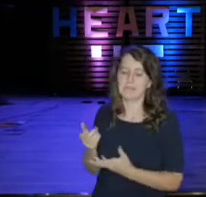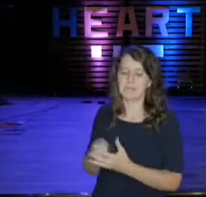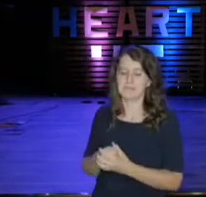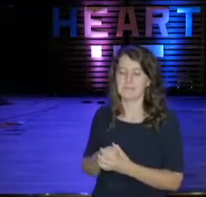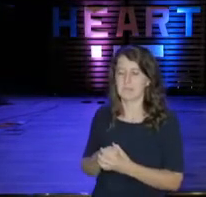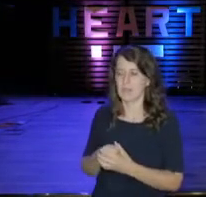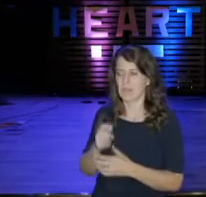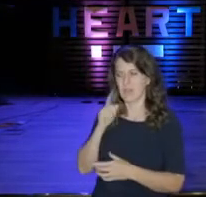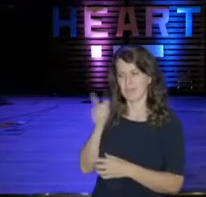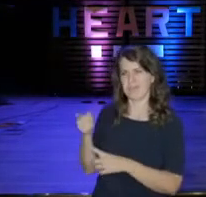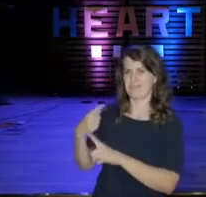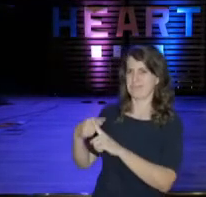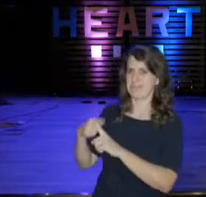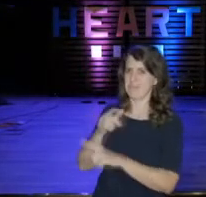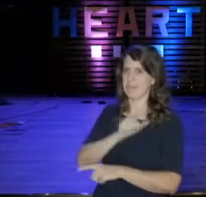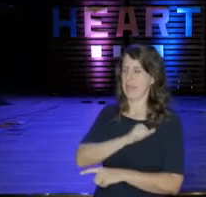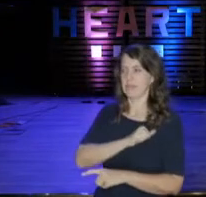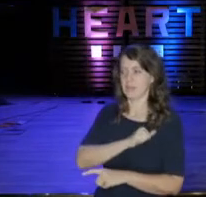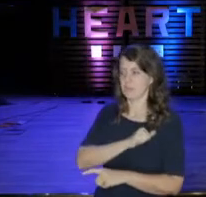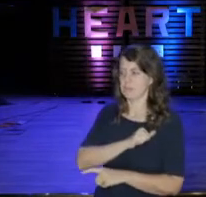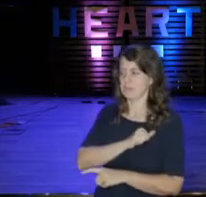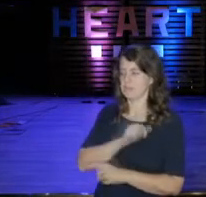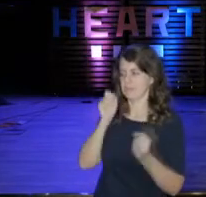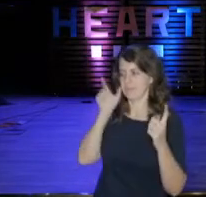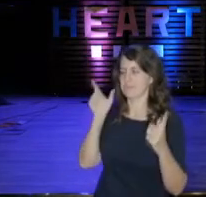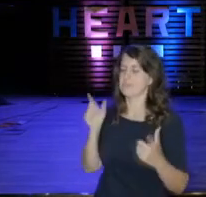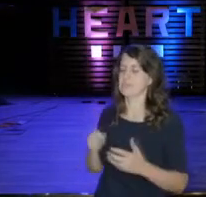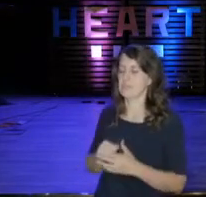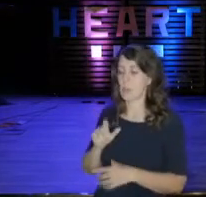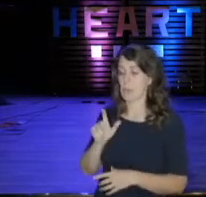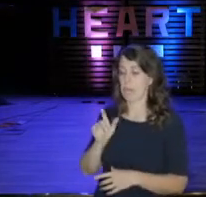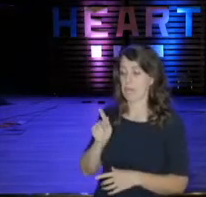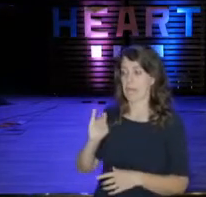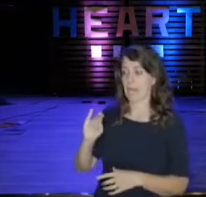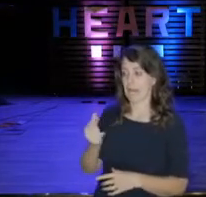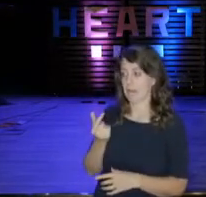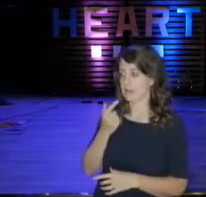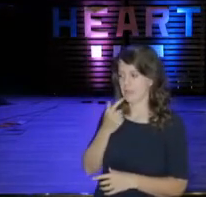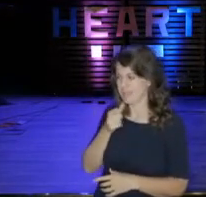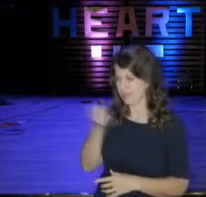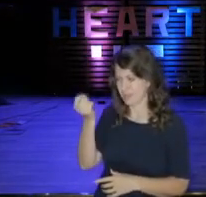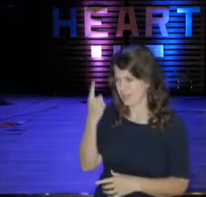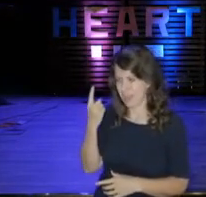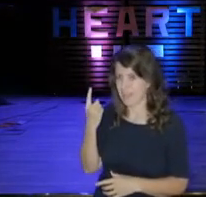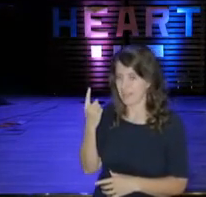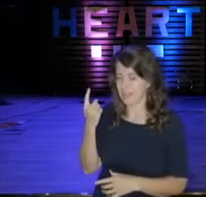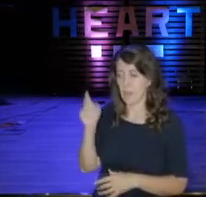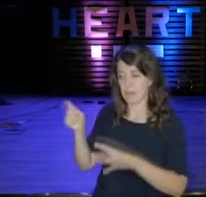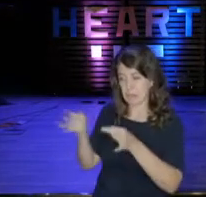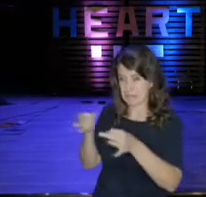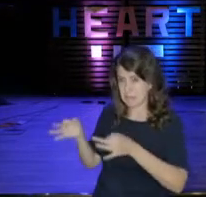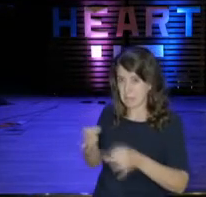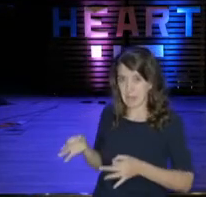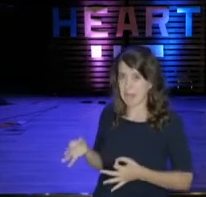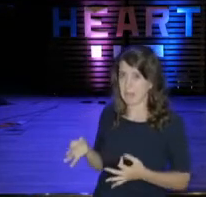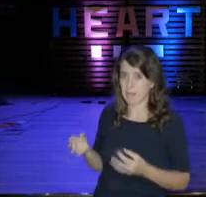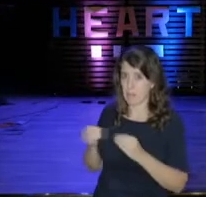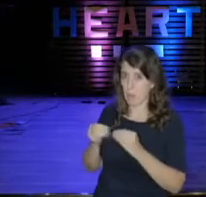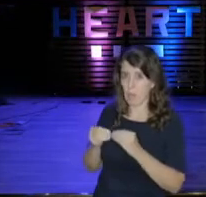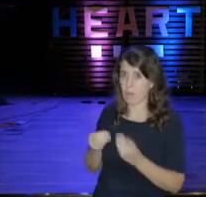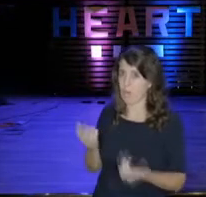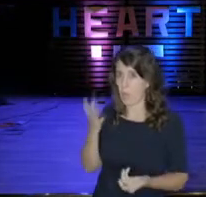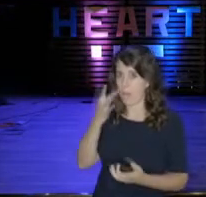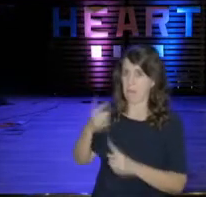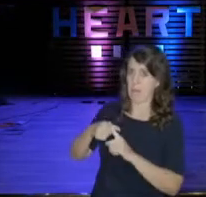Perplexed by her positive attitude weeks before her death, King asked, "I don't get it. You're going to have to explain that to me a little more.